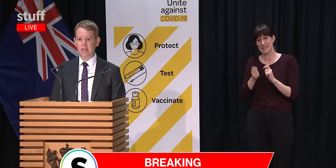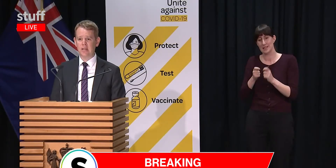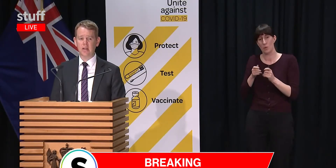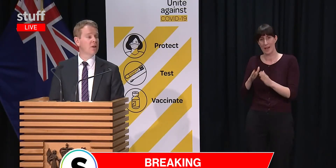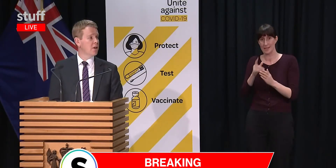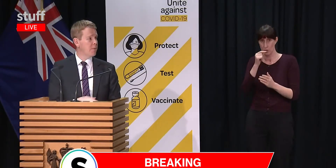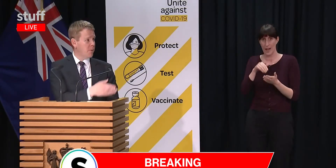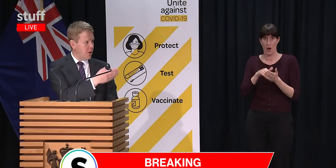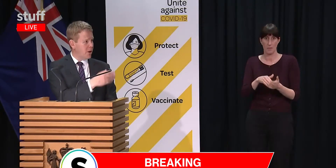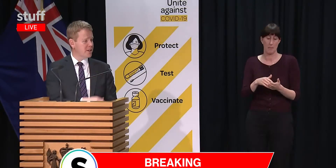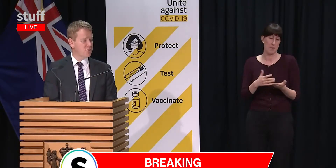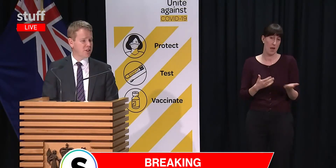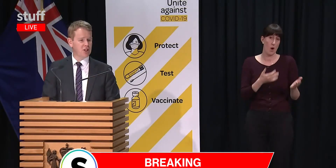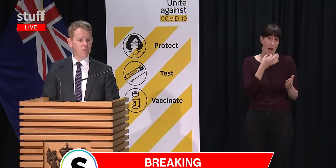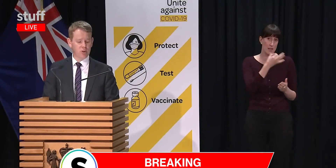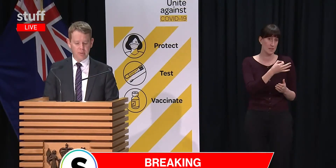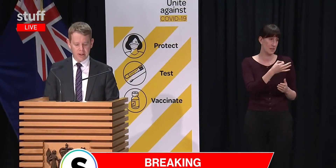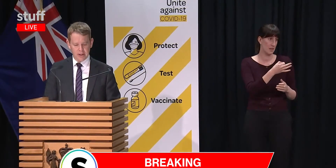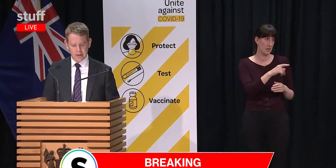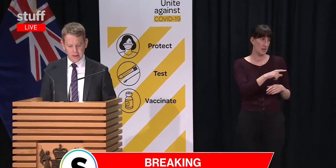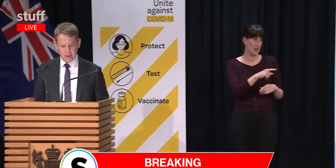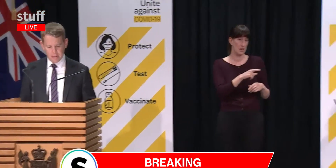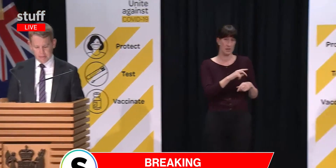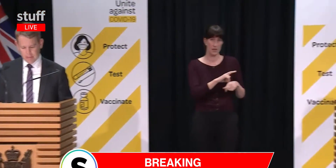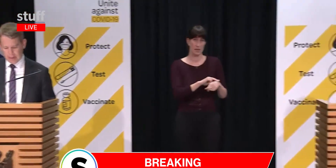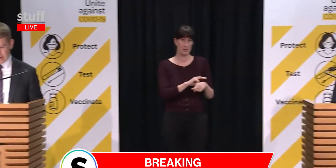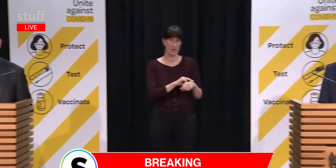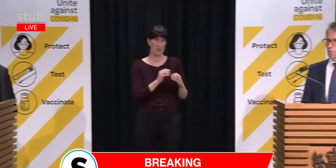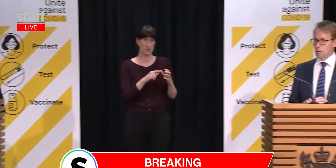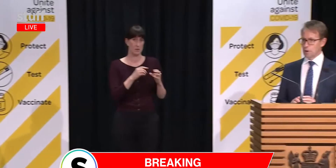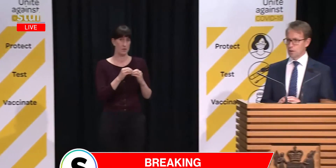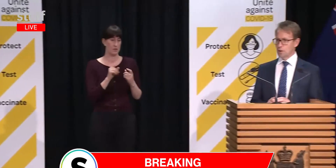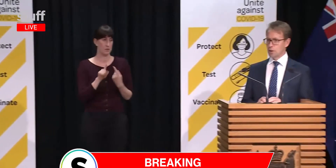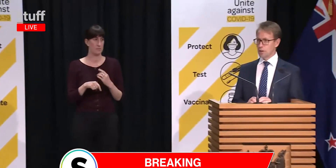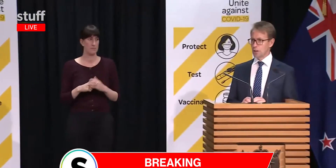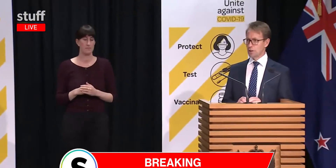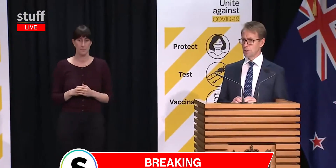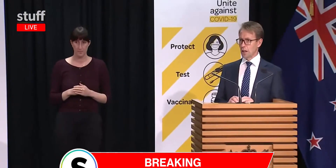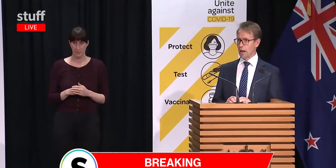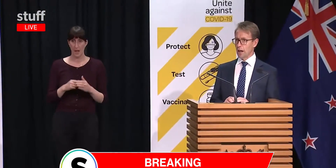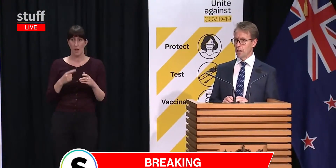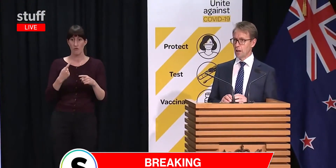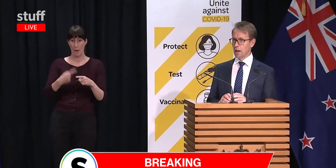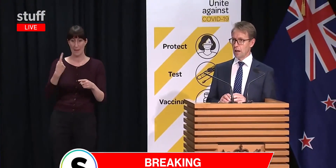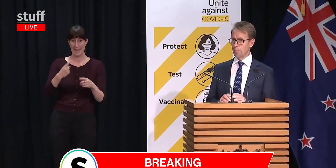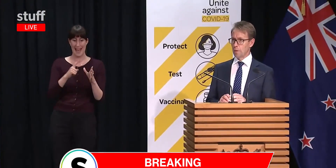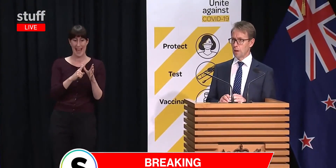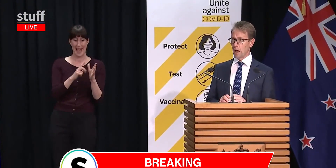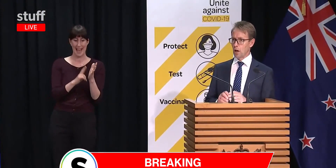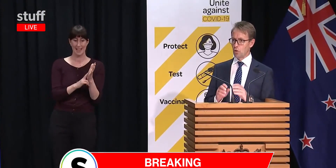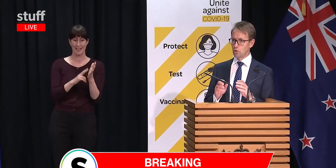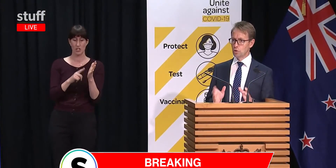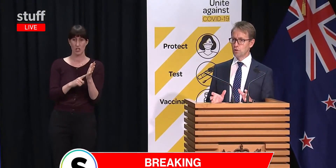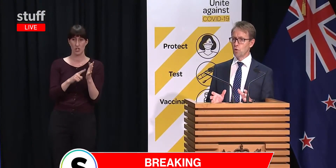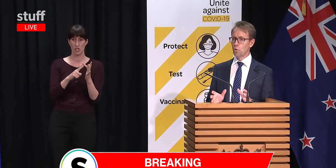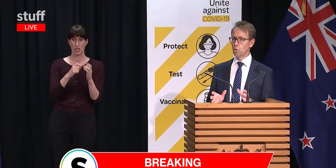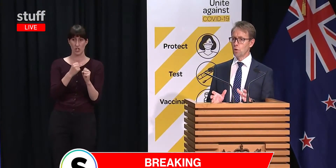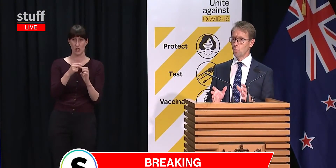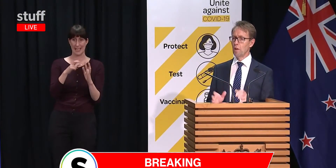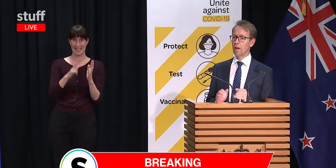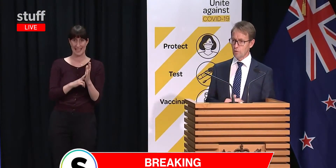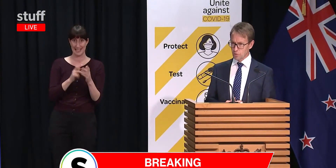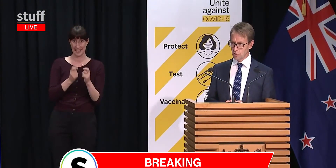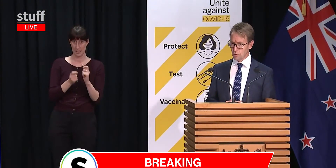those tests. So, I'll ask the Director General to comment. Just 2 comments here. The rapid antigen tests are